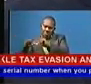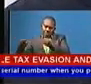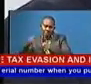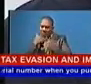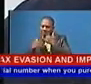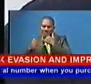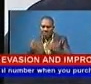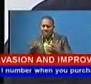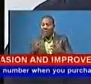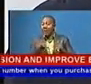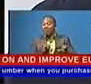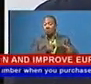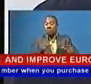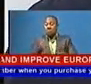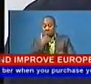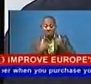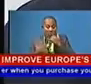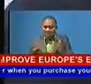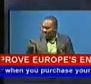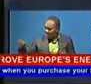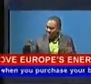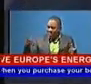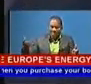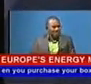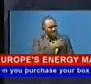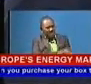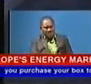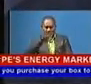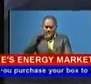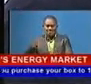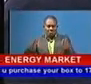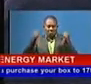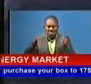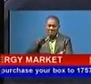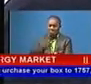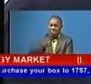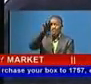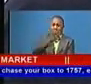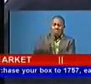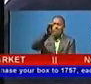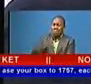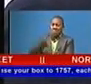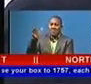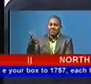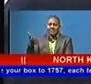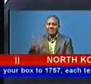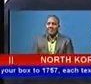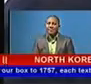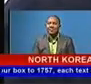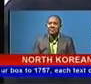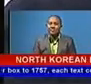result of the huge documentation that the petitioners had to deal with. In the further and